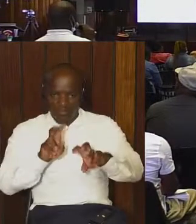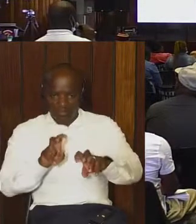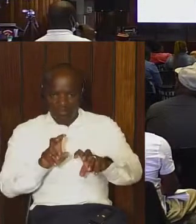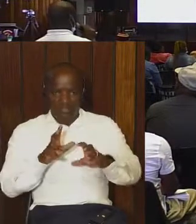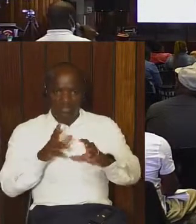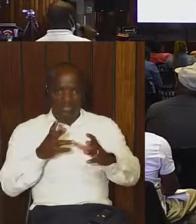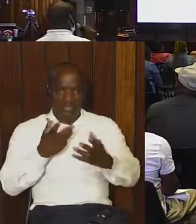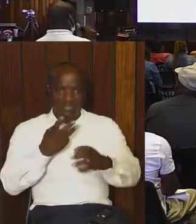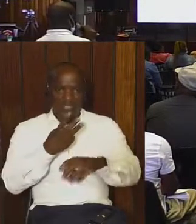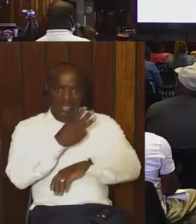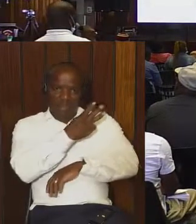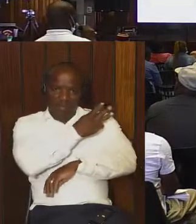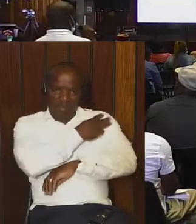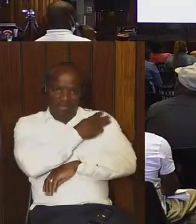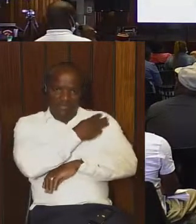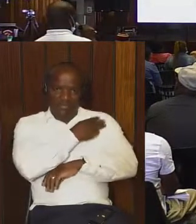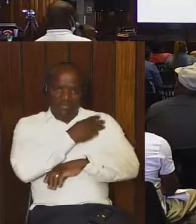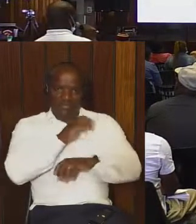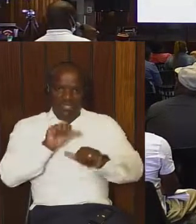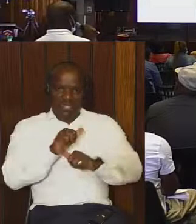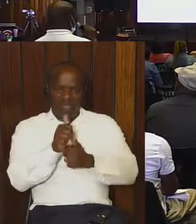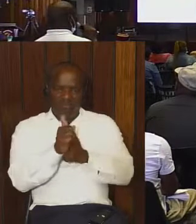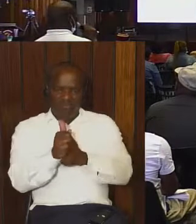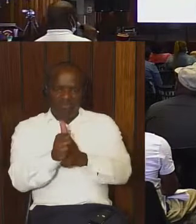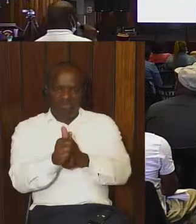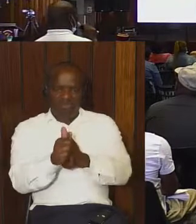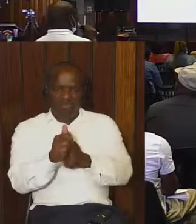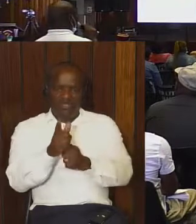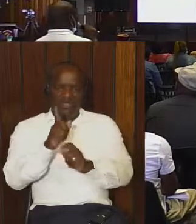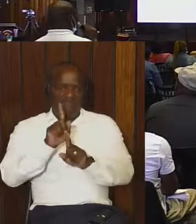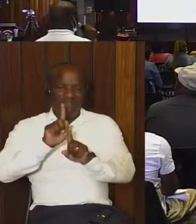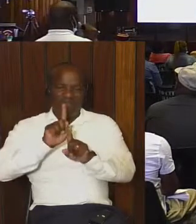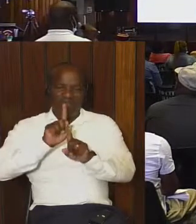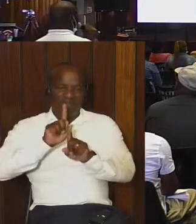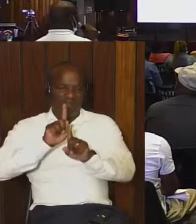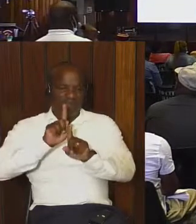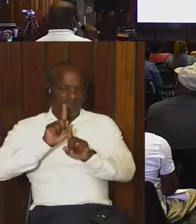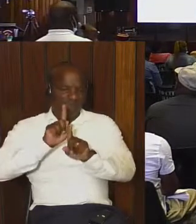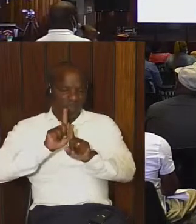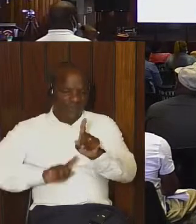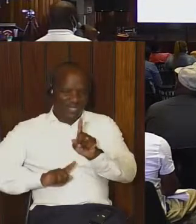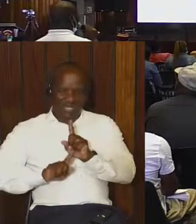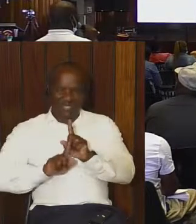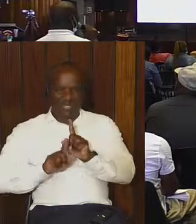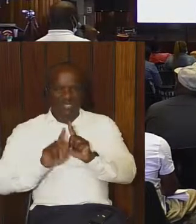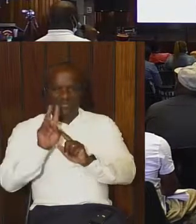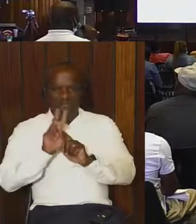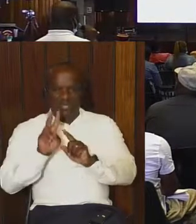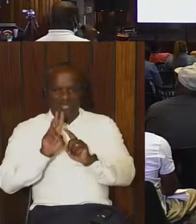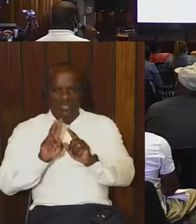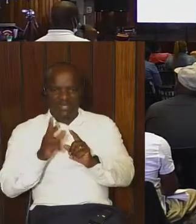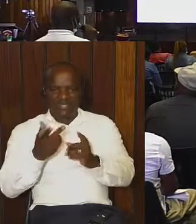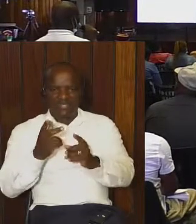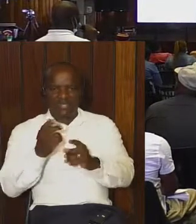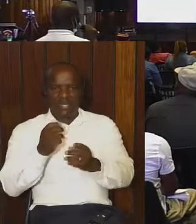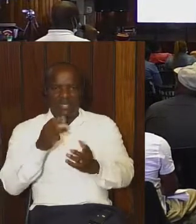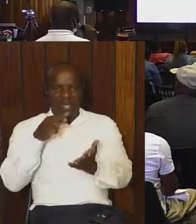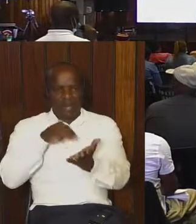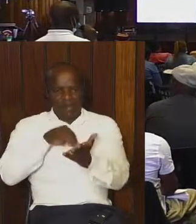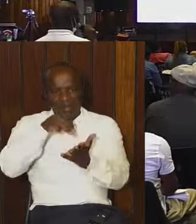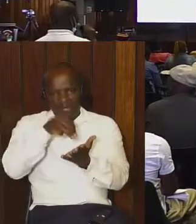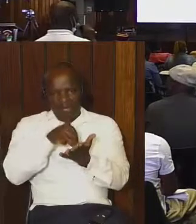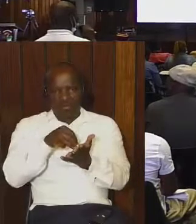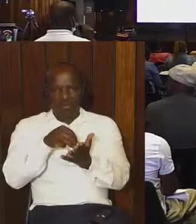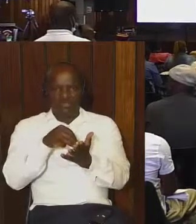consequence management has been applied to a failed Vereeniging tax rank, yet millions of rands has been spent to that